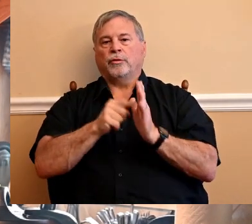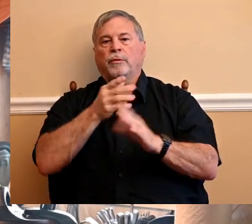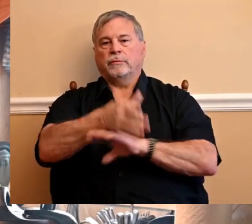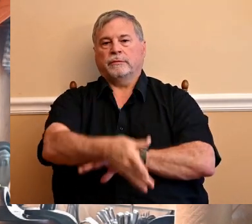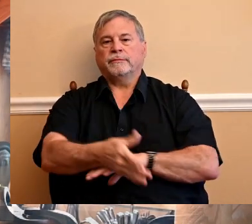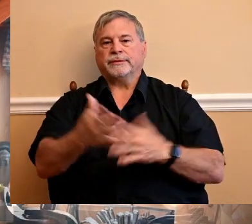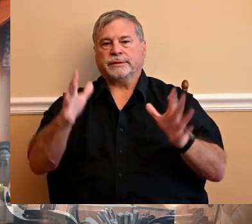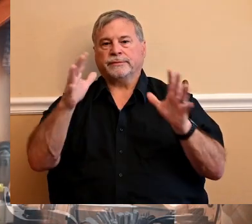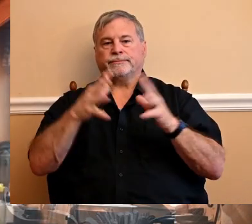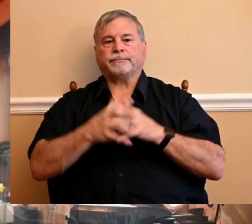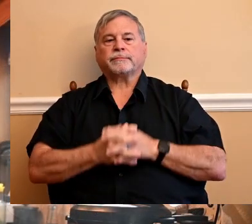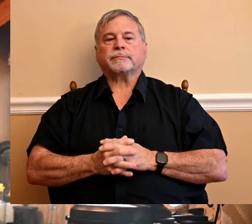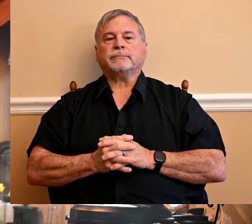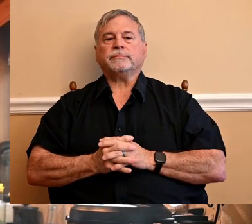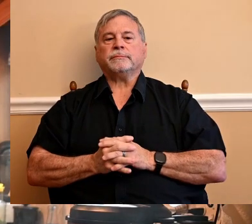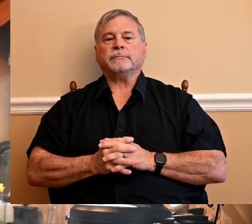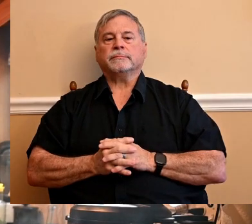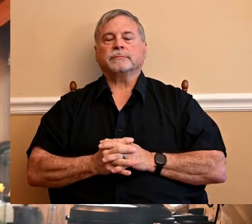done.